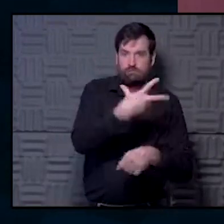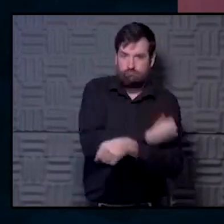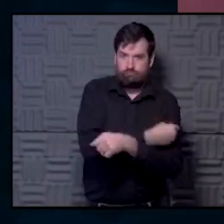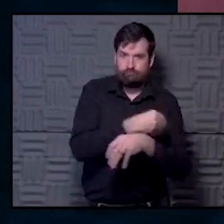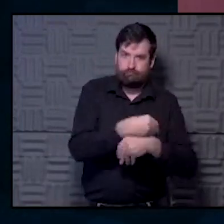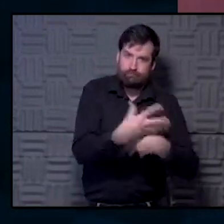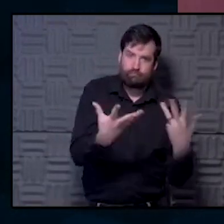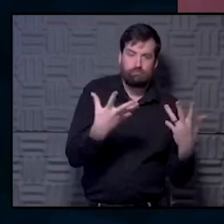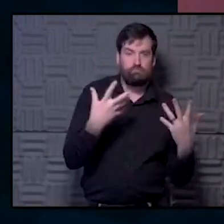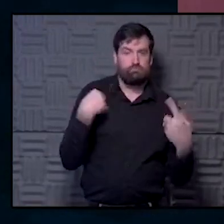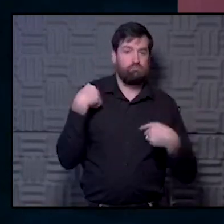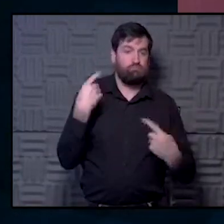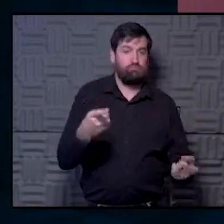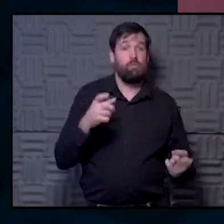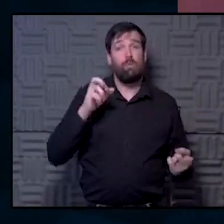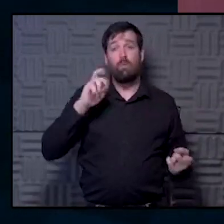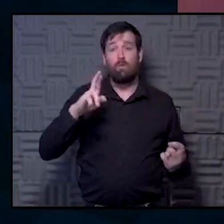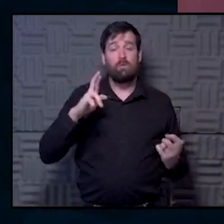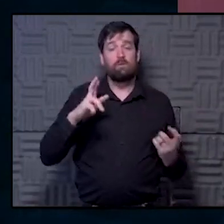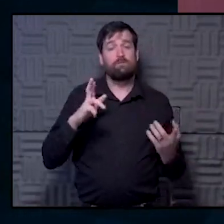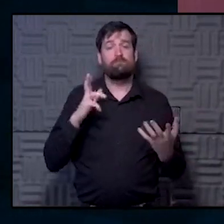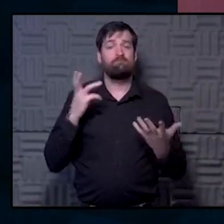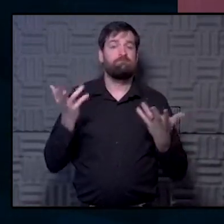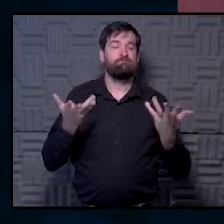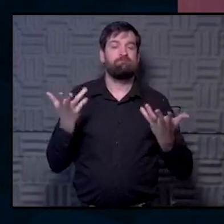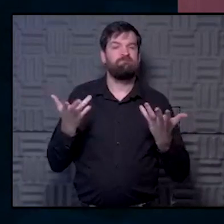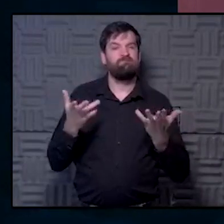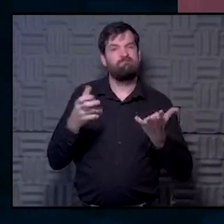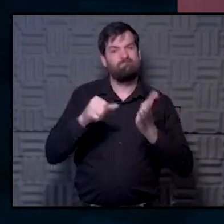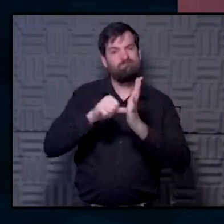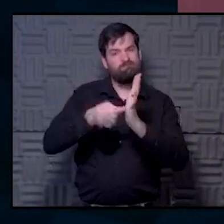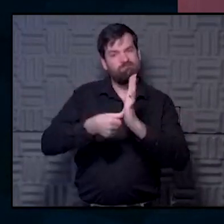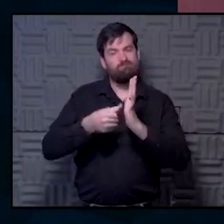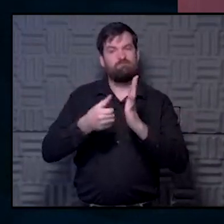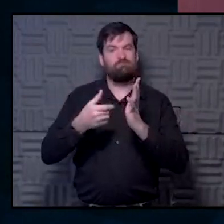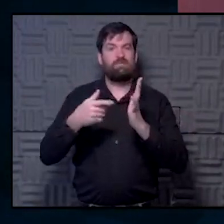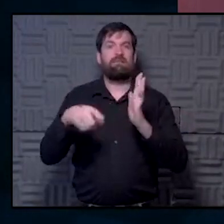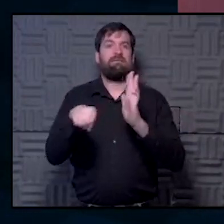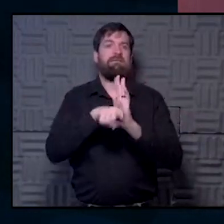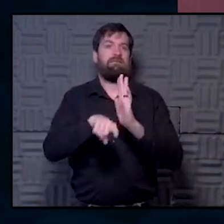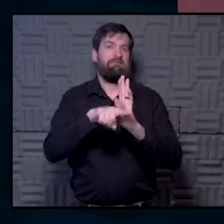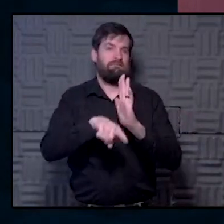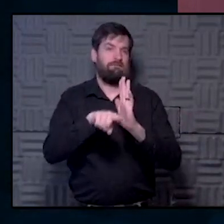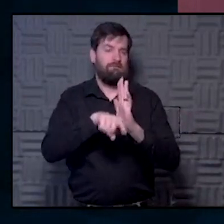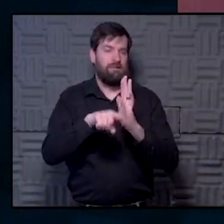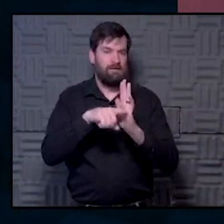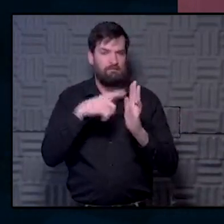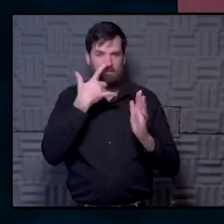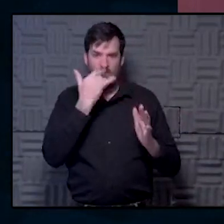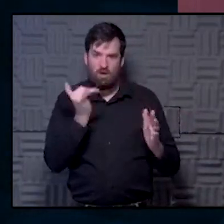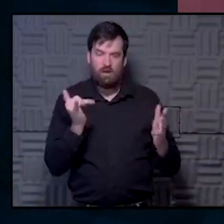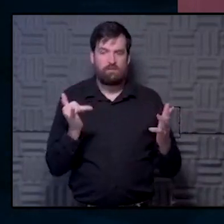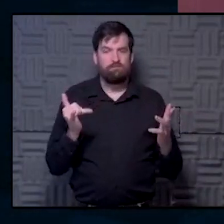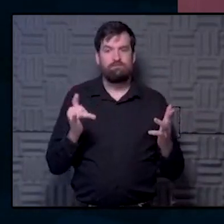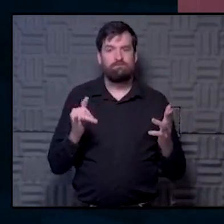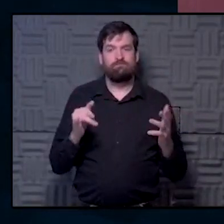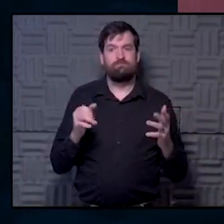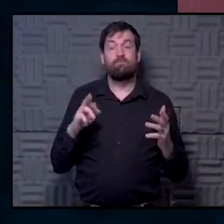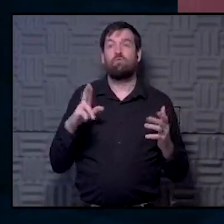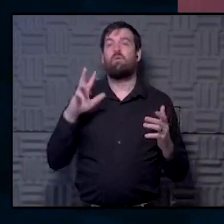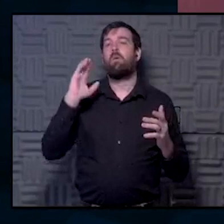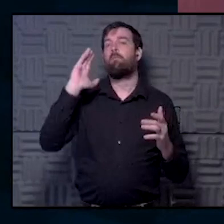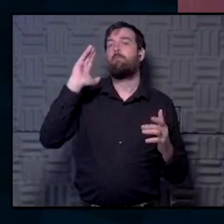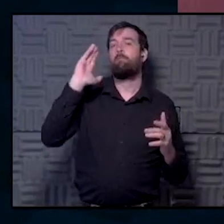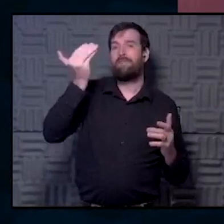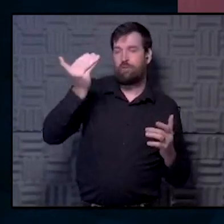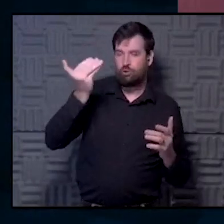to date, or also it sort of highlights maybe in a negative way or appears to highlight the